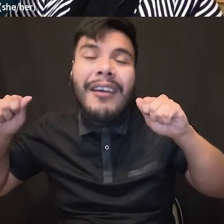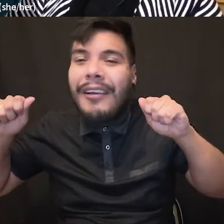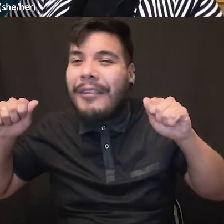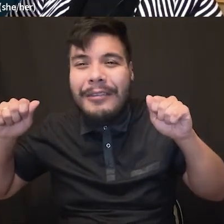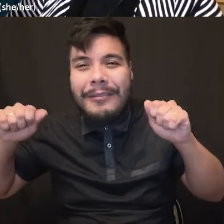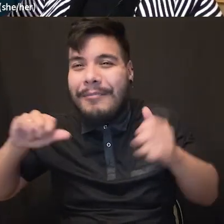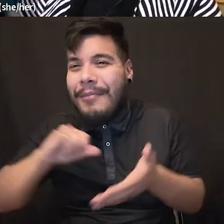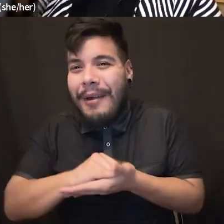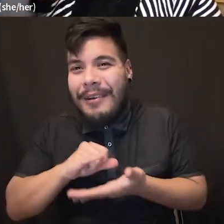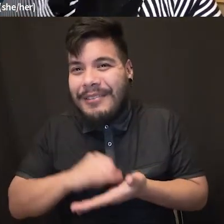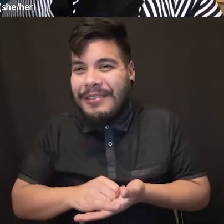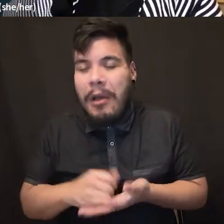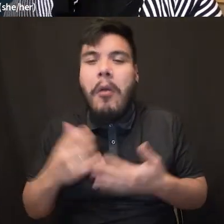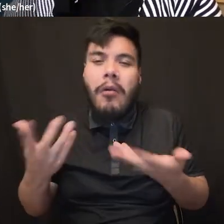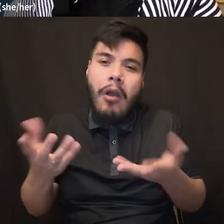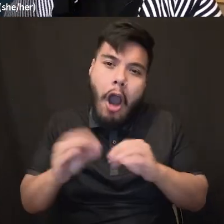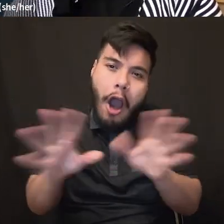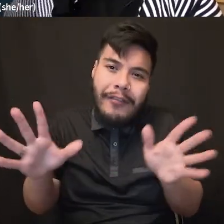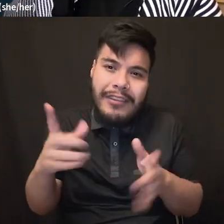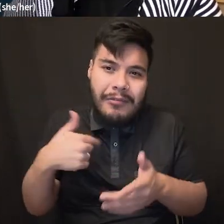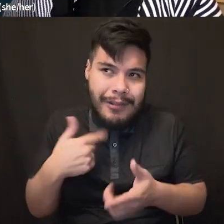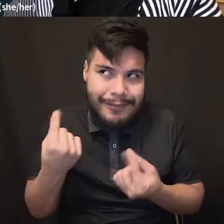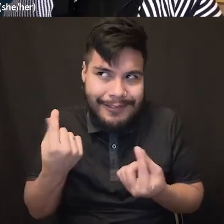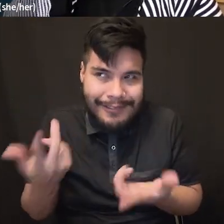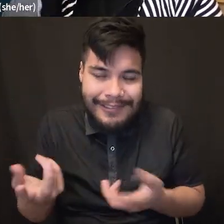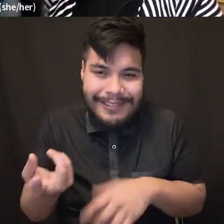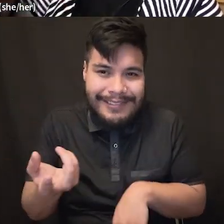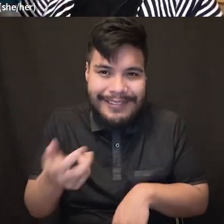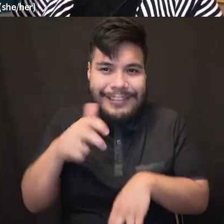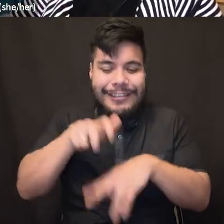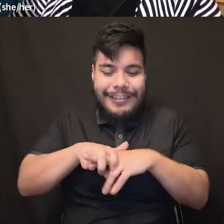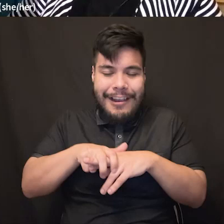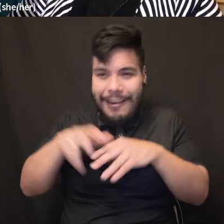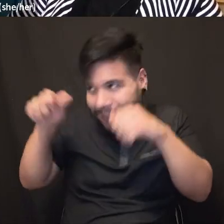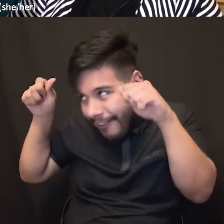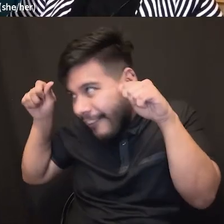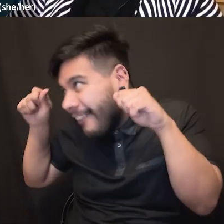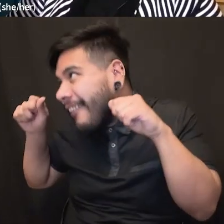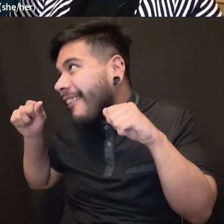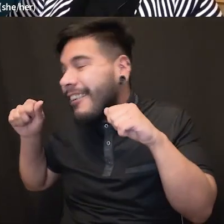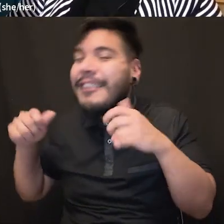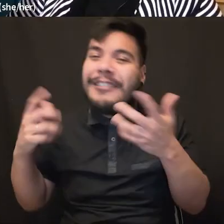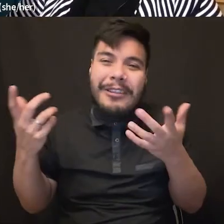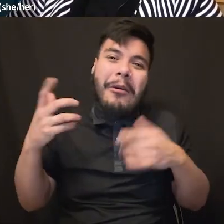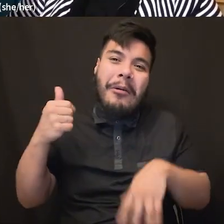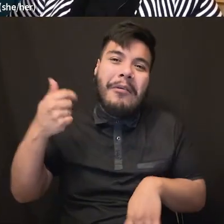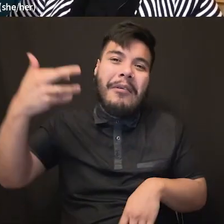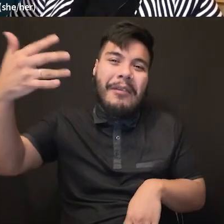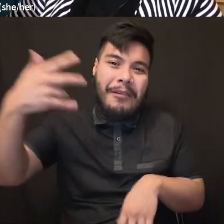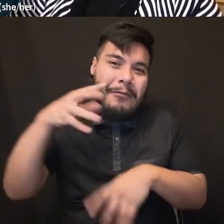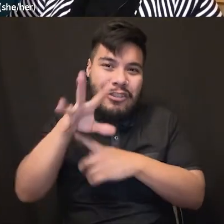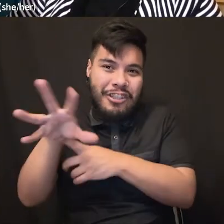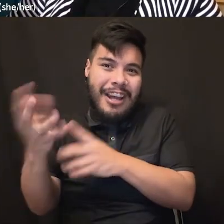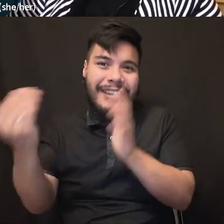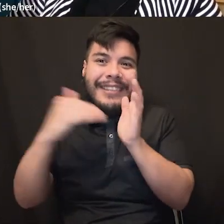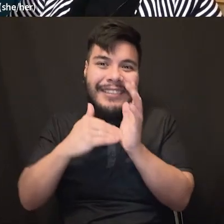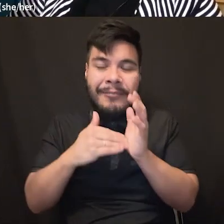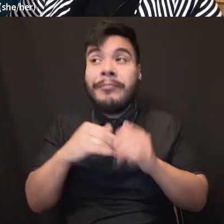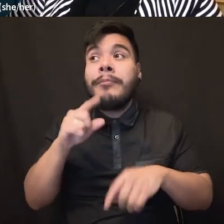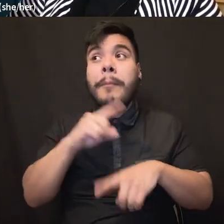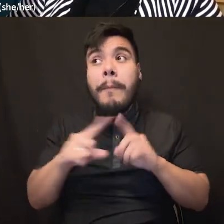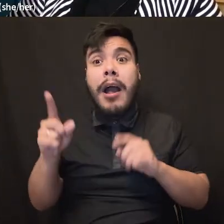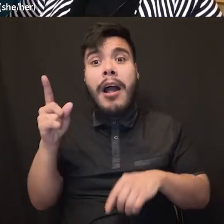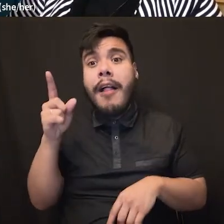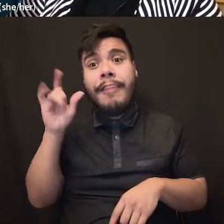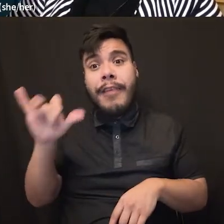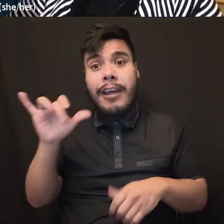else I could have been doing. So we actually had to go back like 3 months later and reshoot the scene. But it was, they never treated it